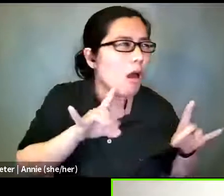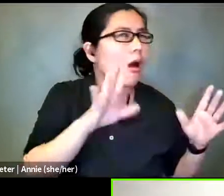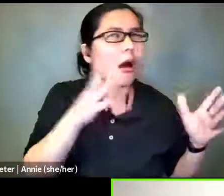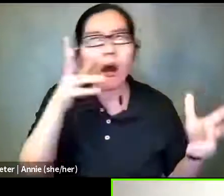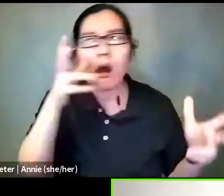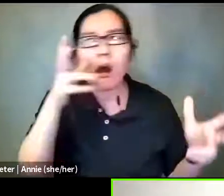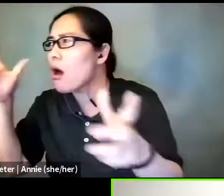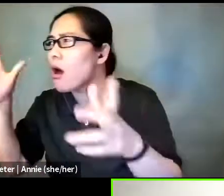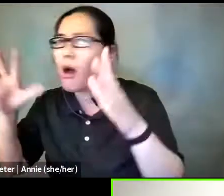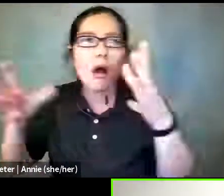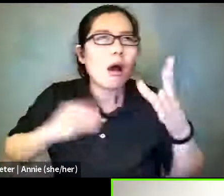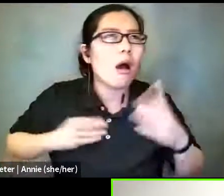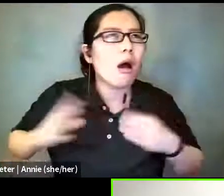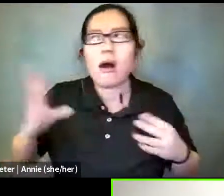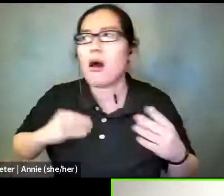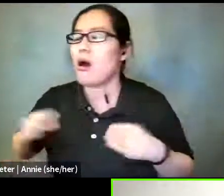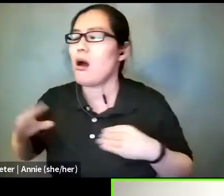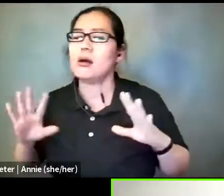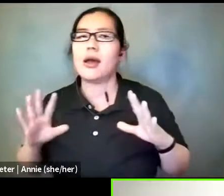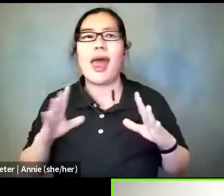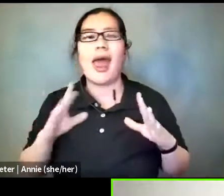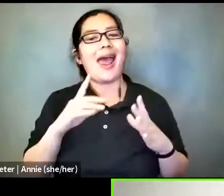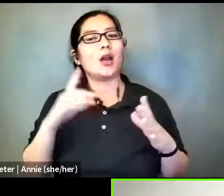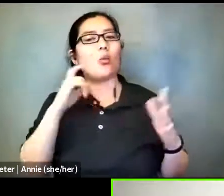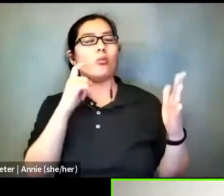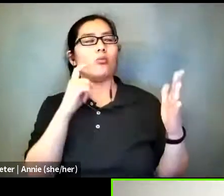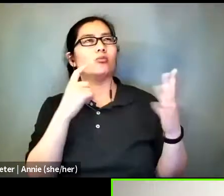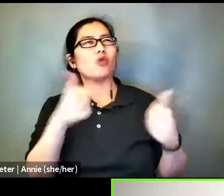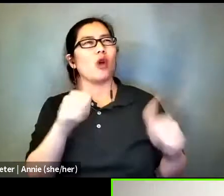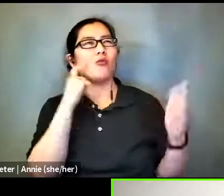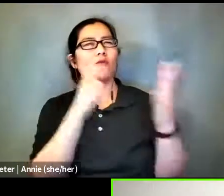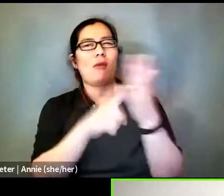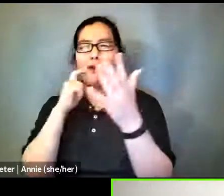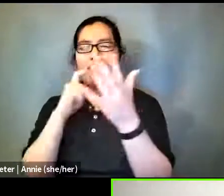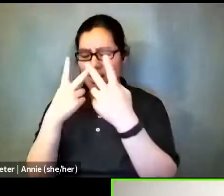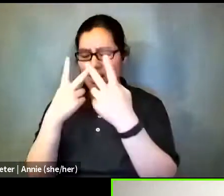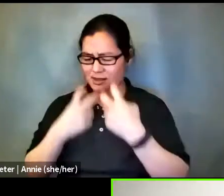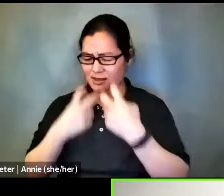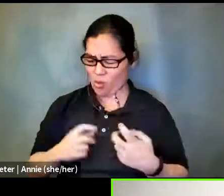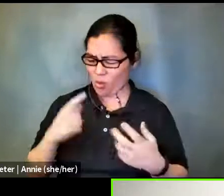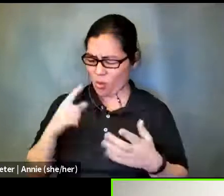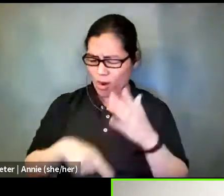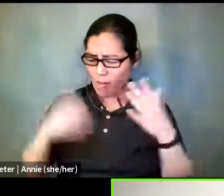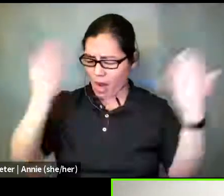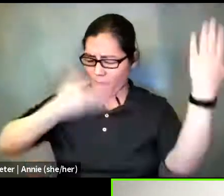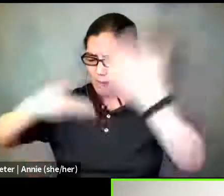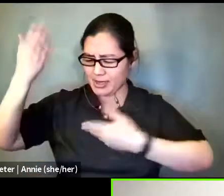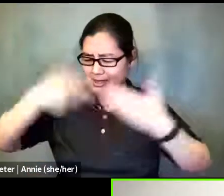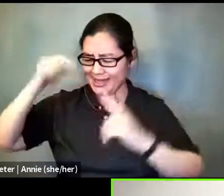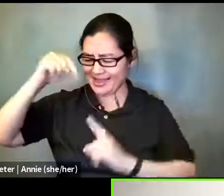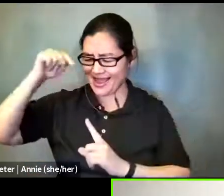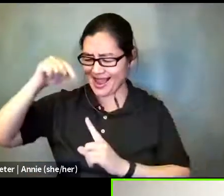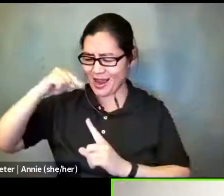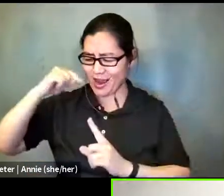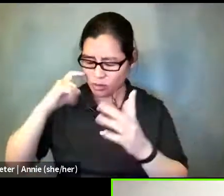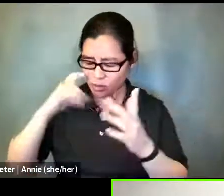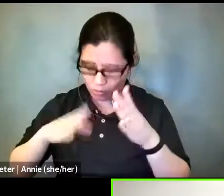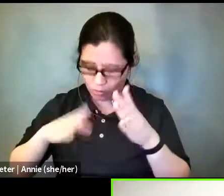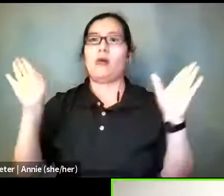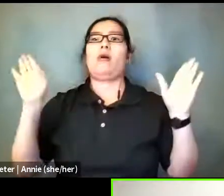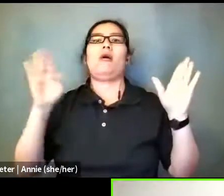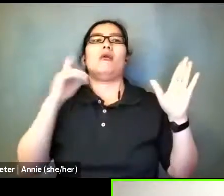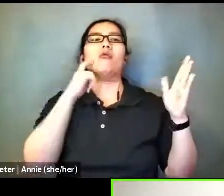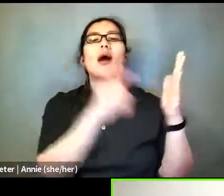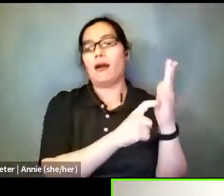What are you assuming that you are aware of, right? And how is that showing up? And I think particularly